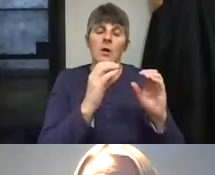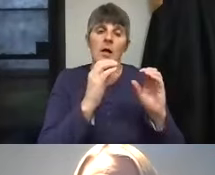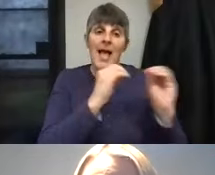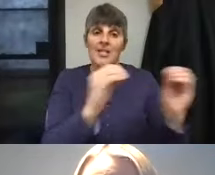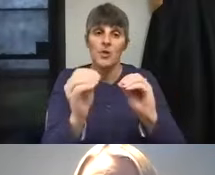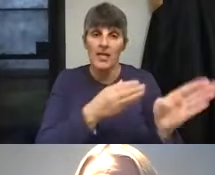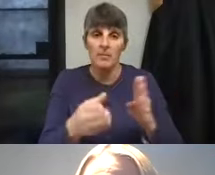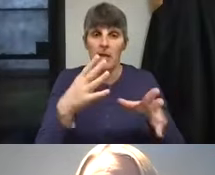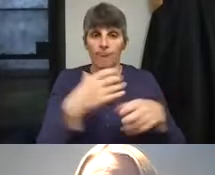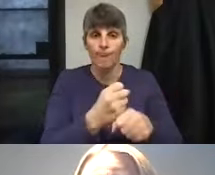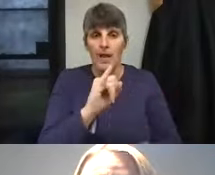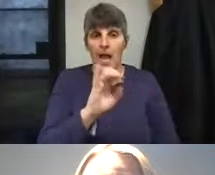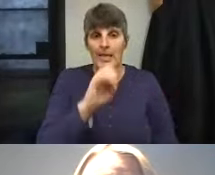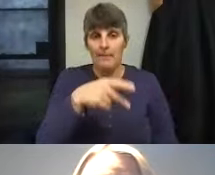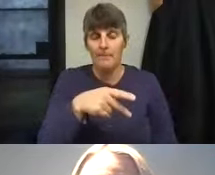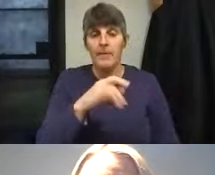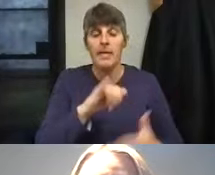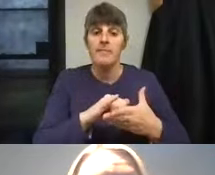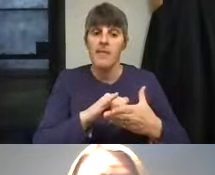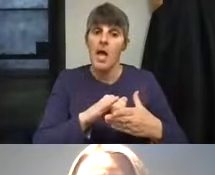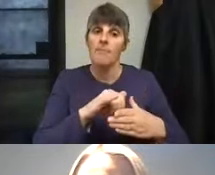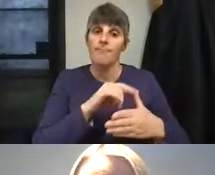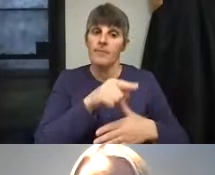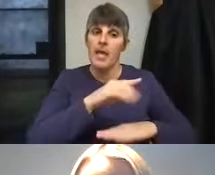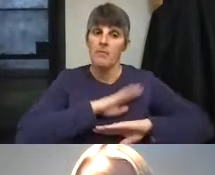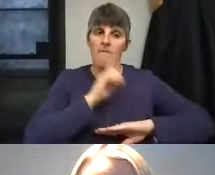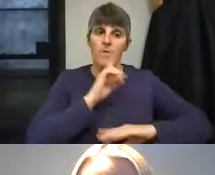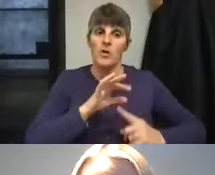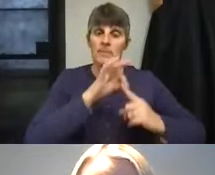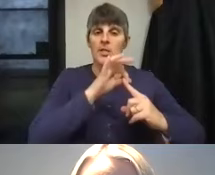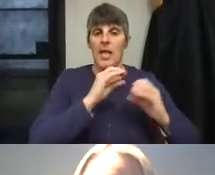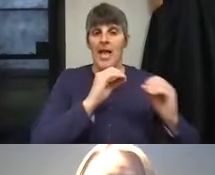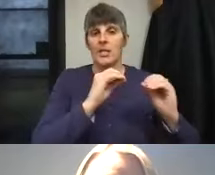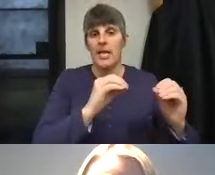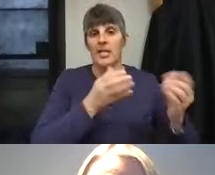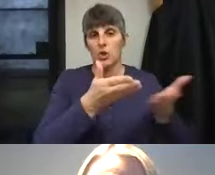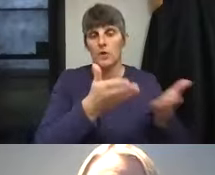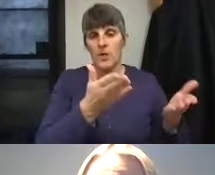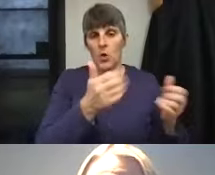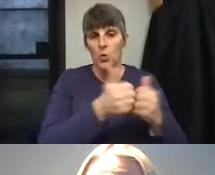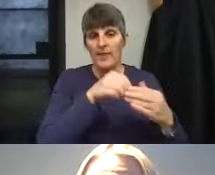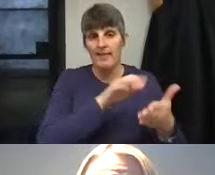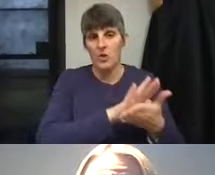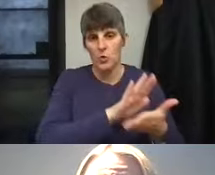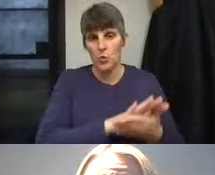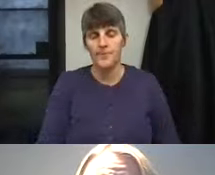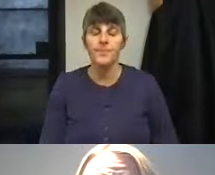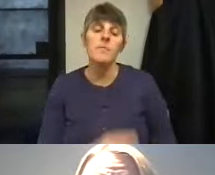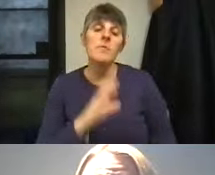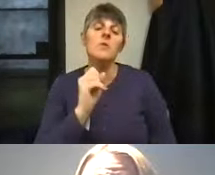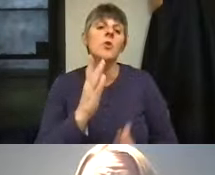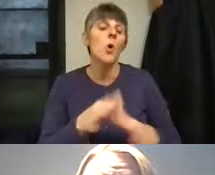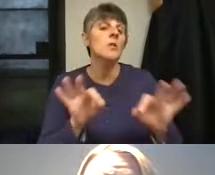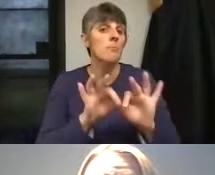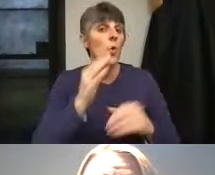or IEP that qualifies them for special education services within the school. So it's important